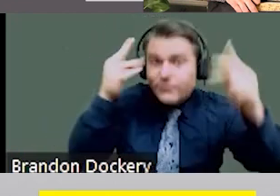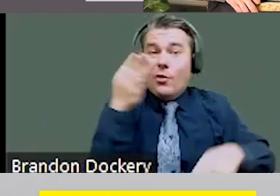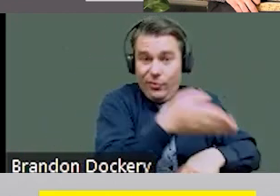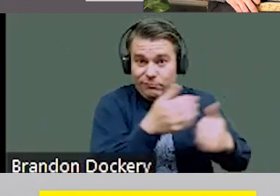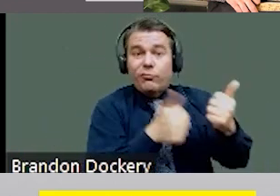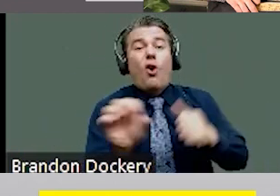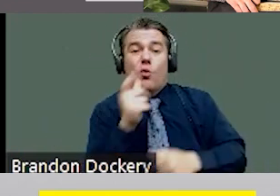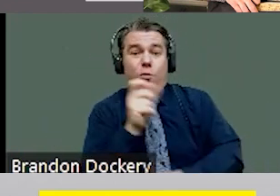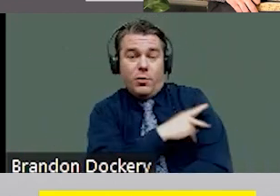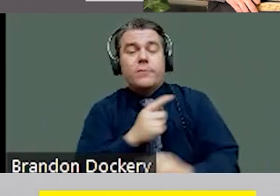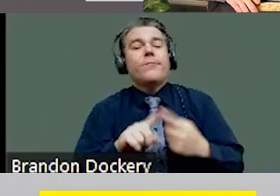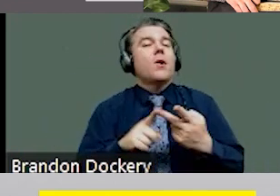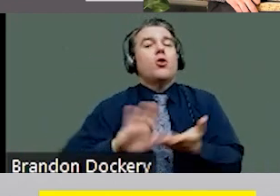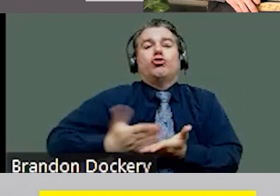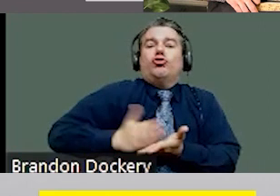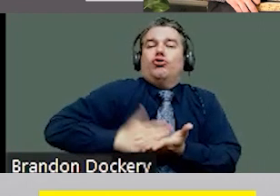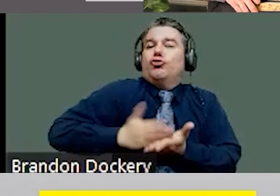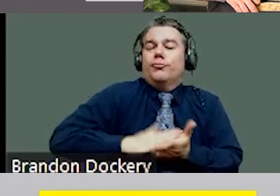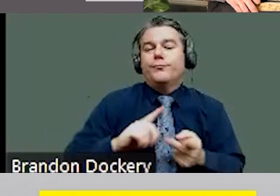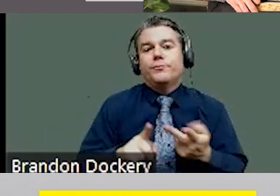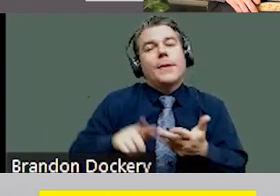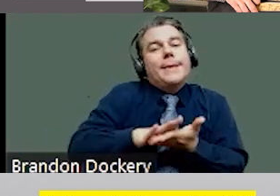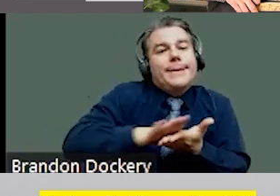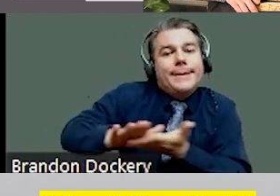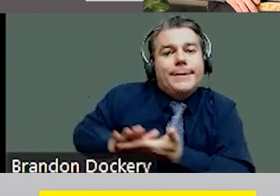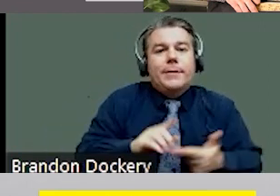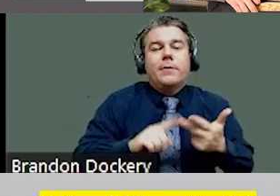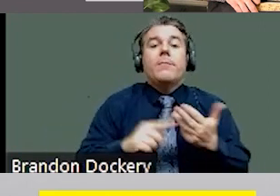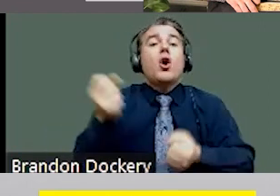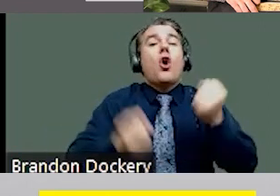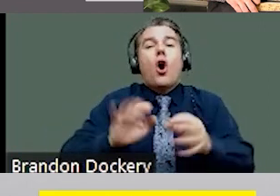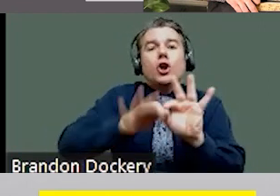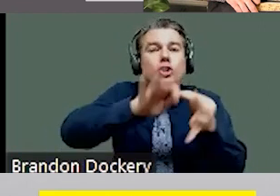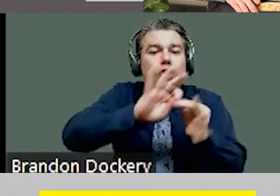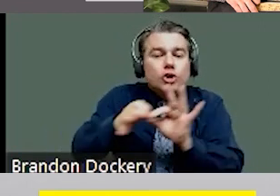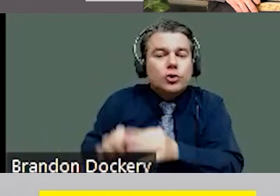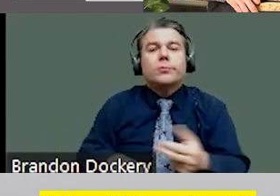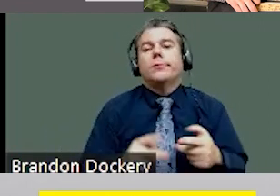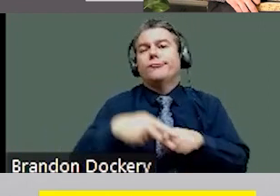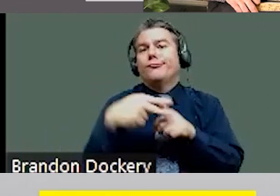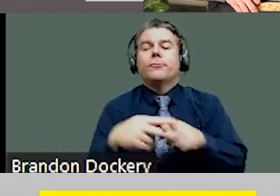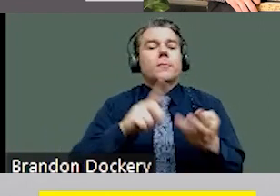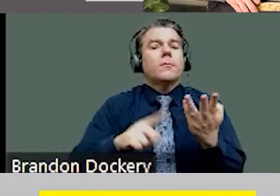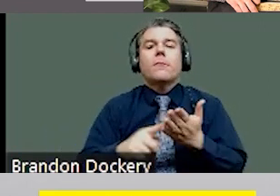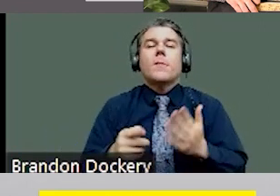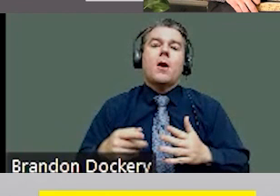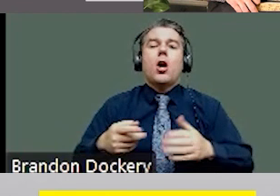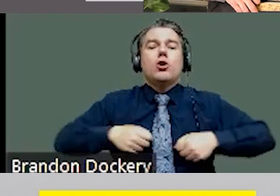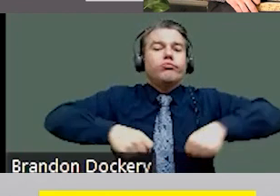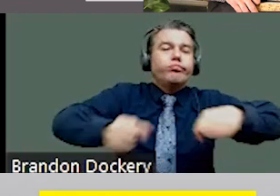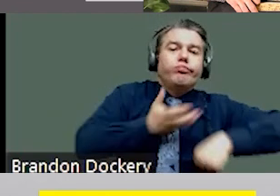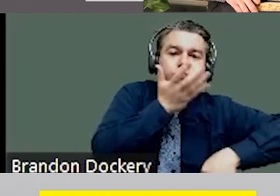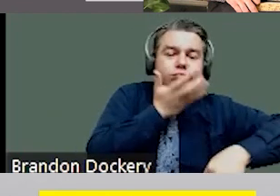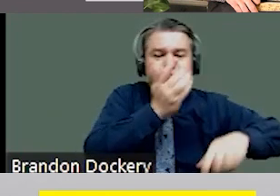hair, preparing meals, cleaning, working on vehicles, doing landscape work, providing